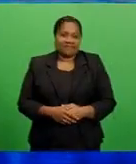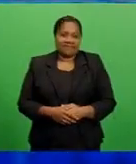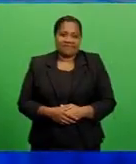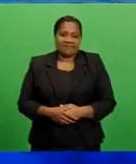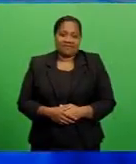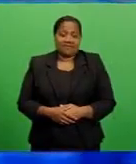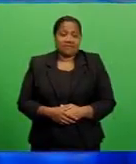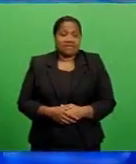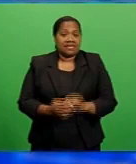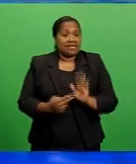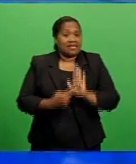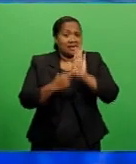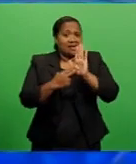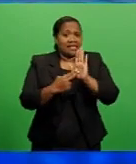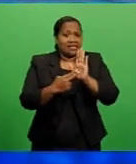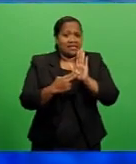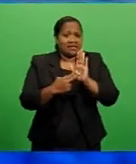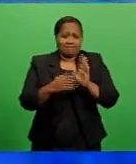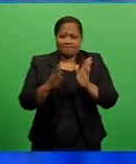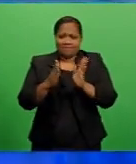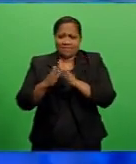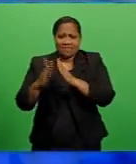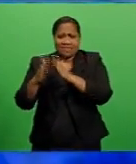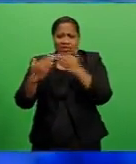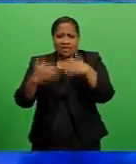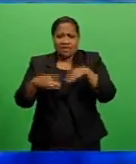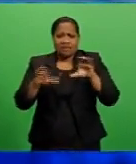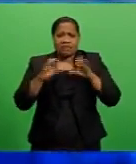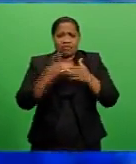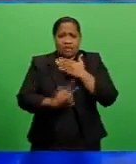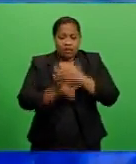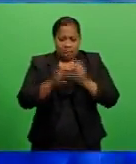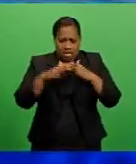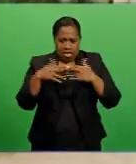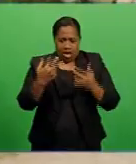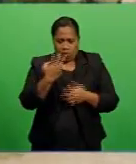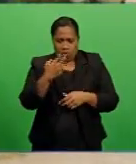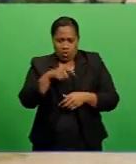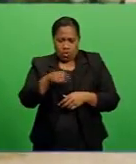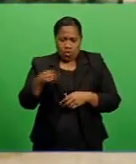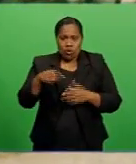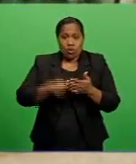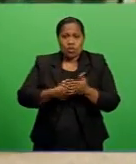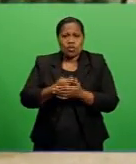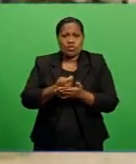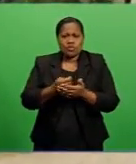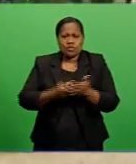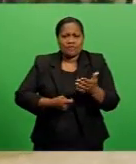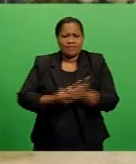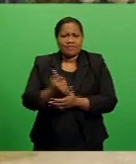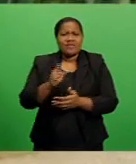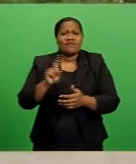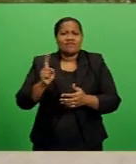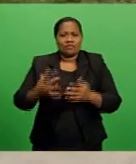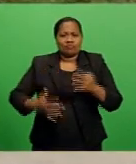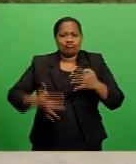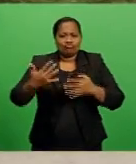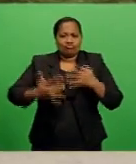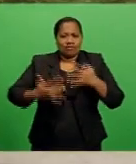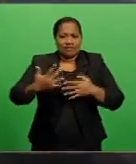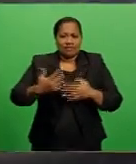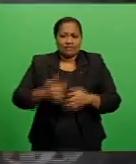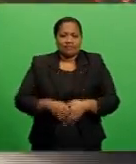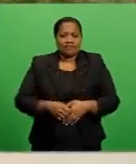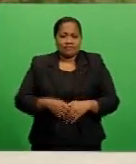The Nasinu Town Council is on track to recovering rate arrears. Special Administrator Bhaskaran Nair says customers affected